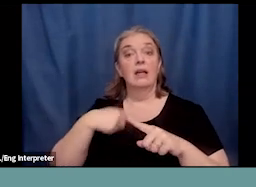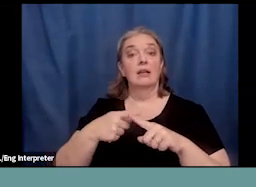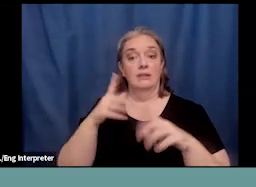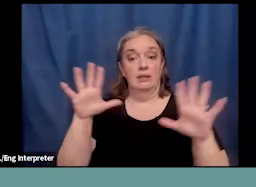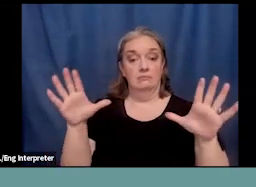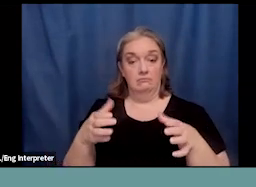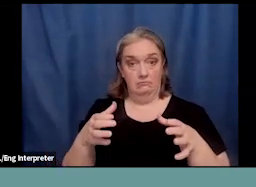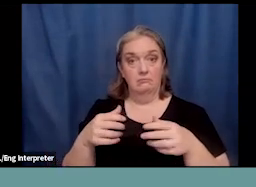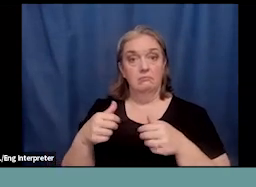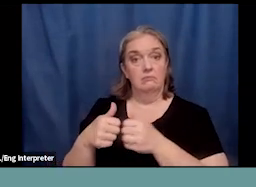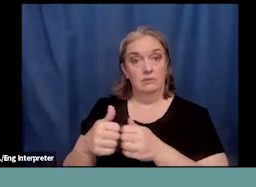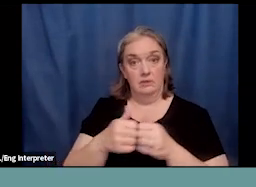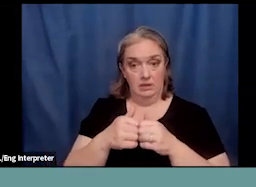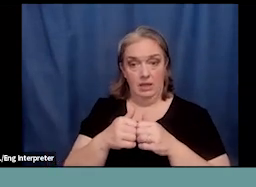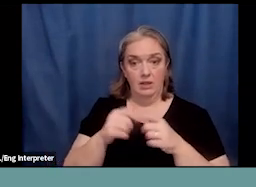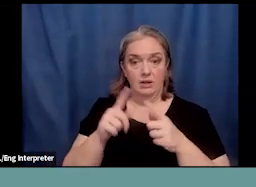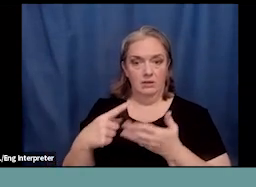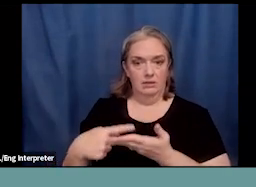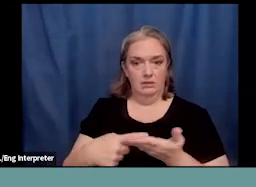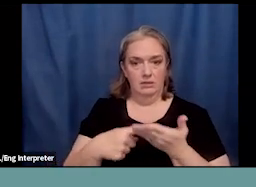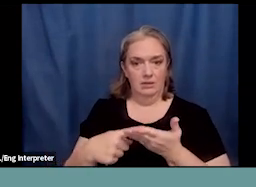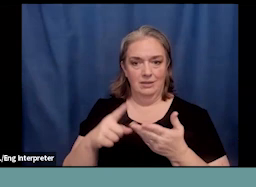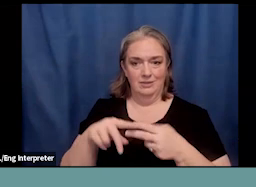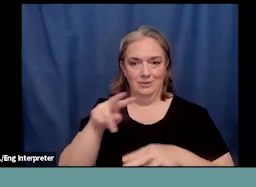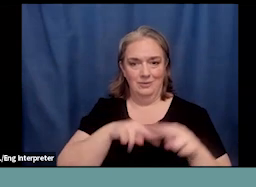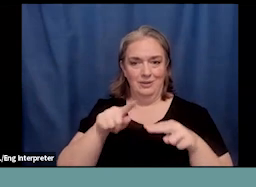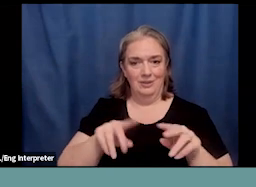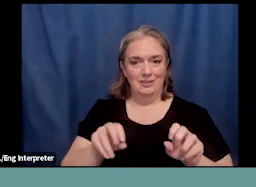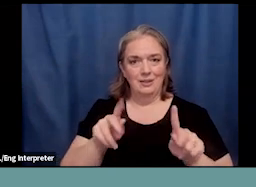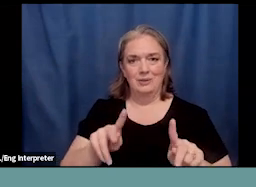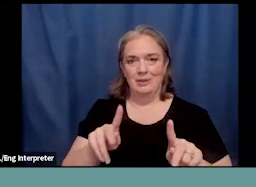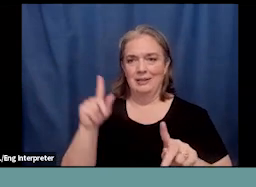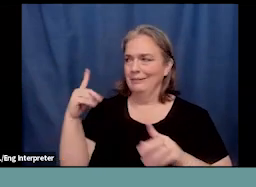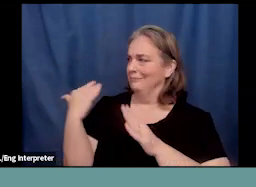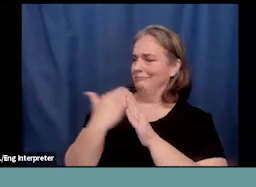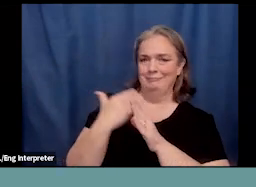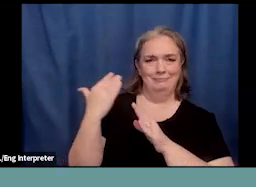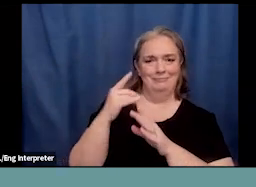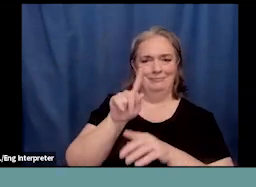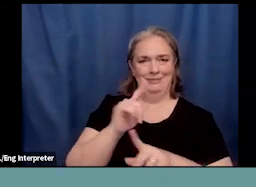this programming opportunity. Uh, sorry.